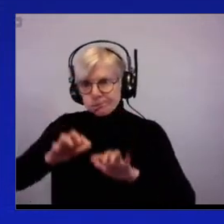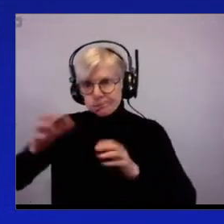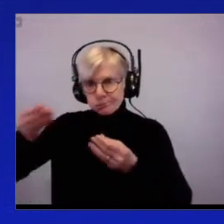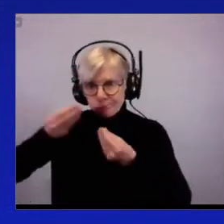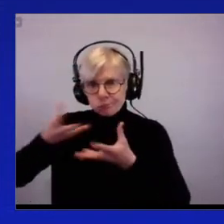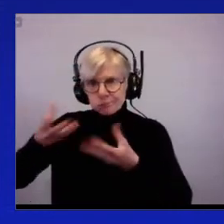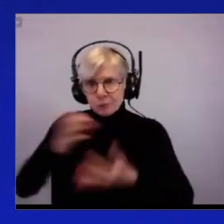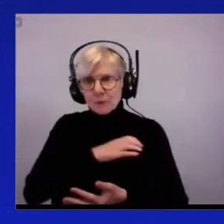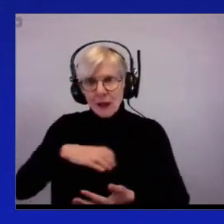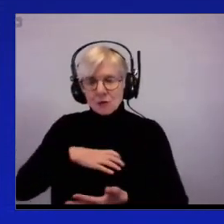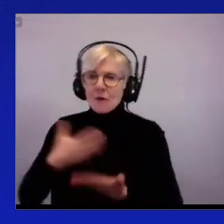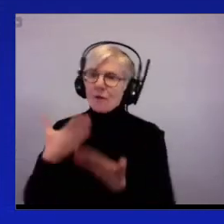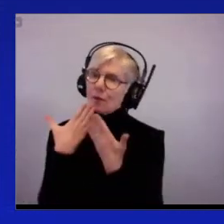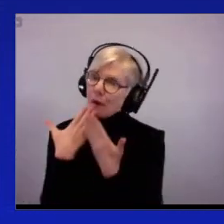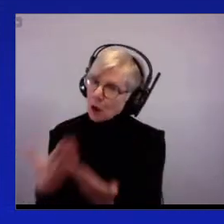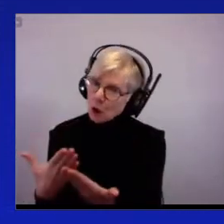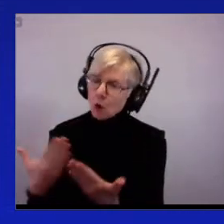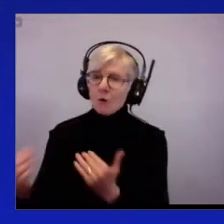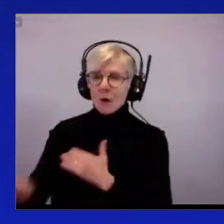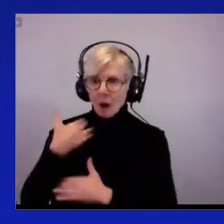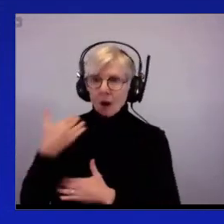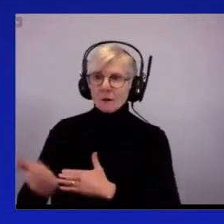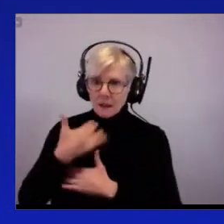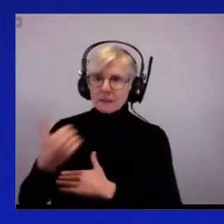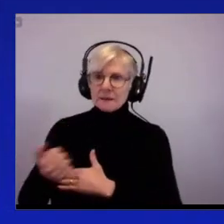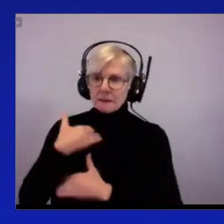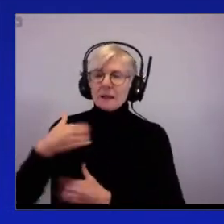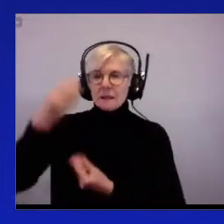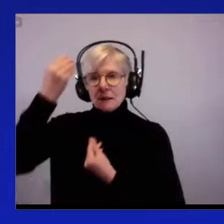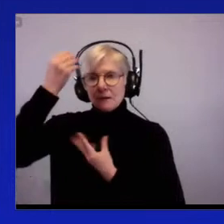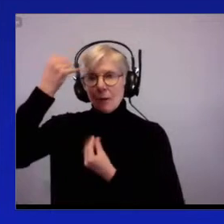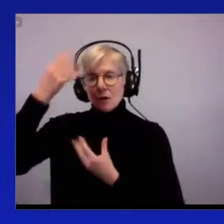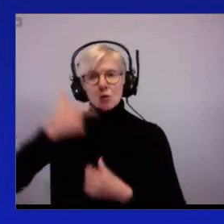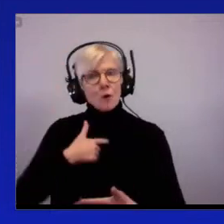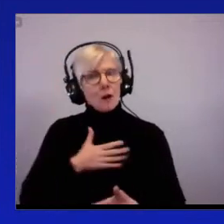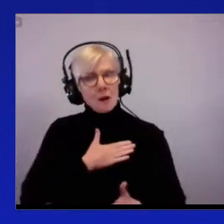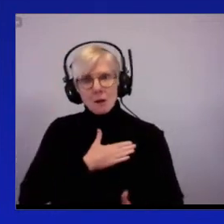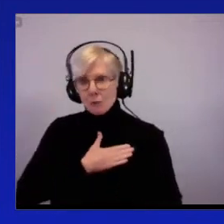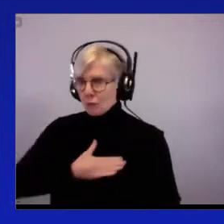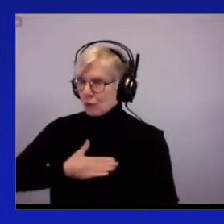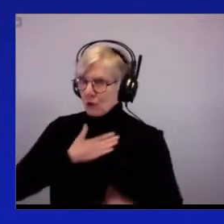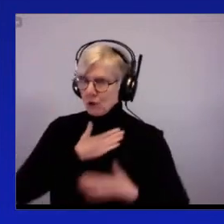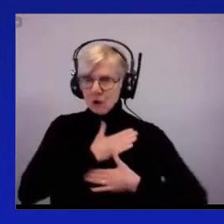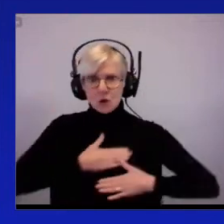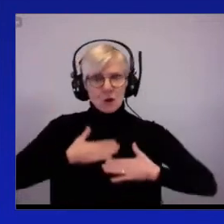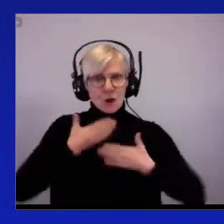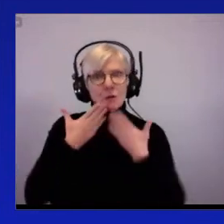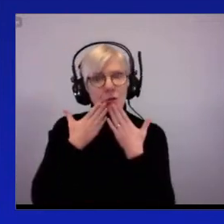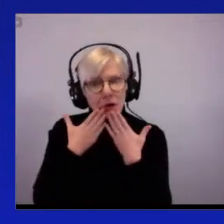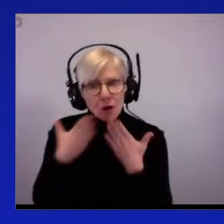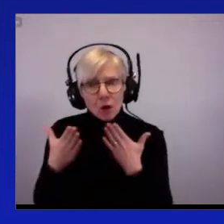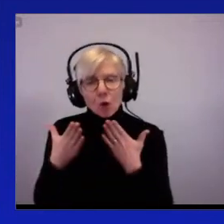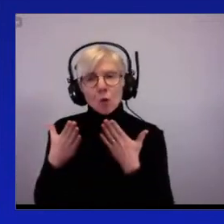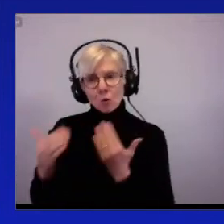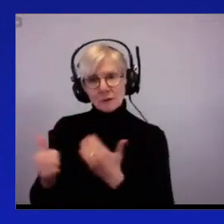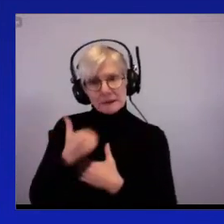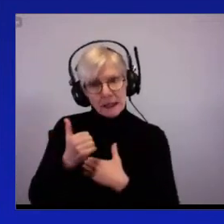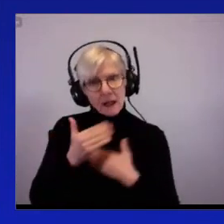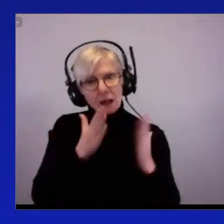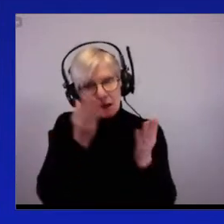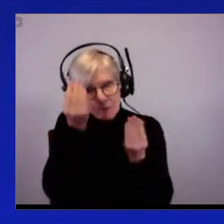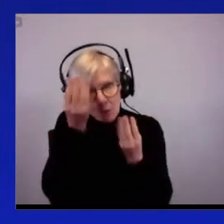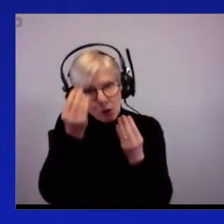and so I'm very thankful for all the effort that's going into preparing those and getting that information out to us to share with